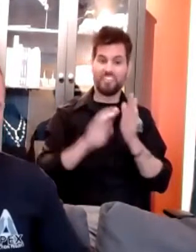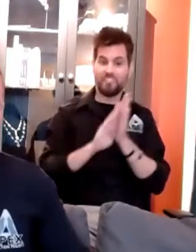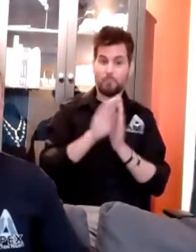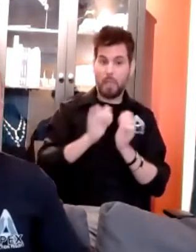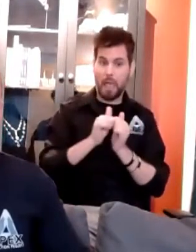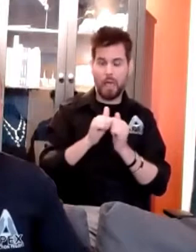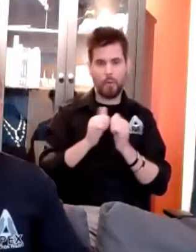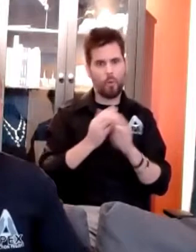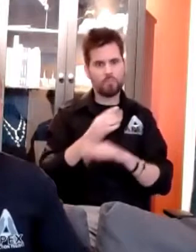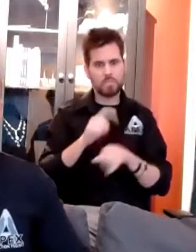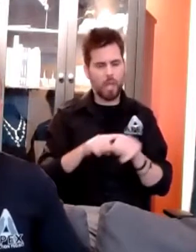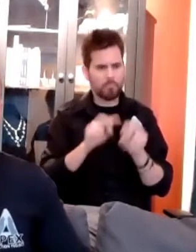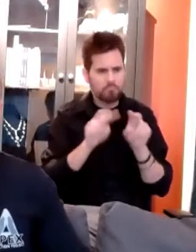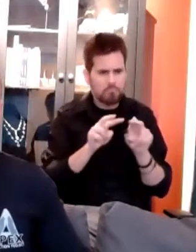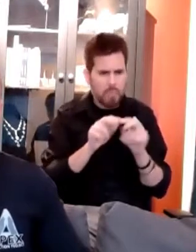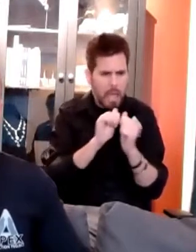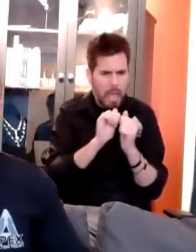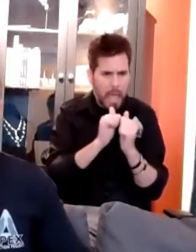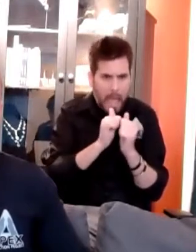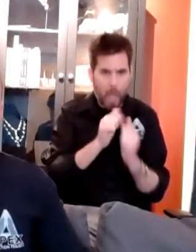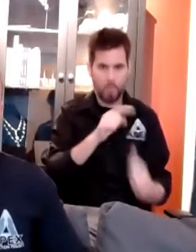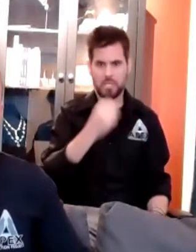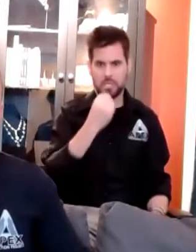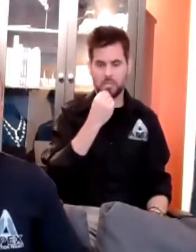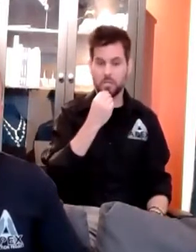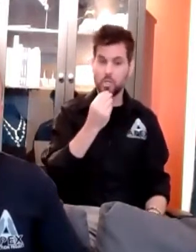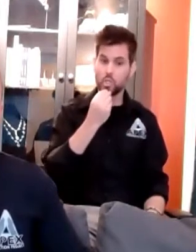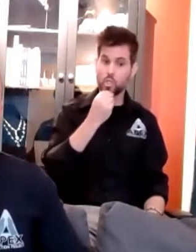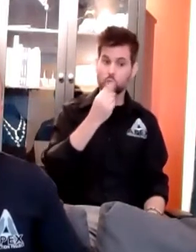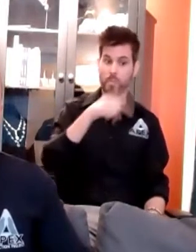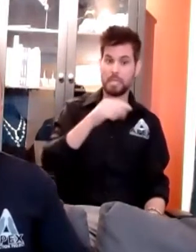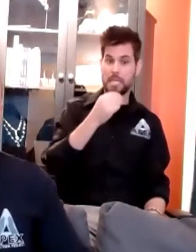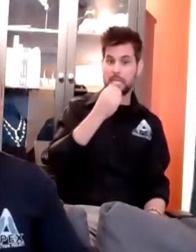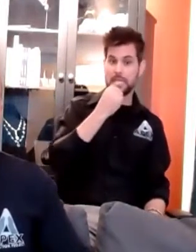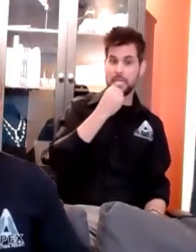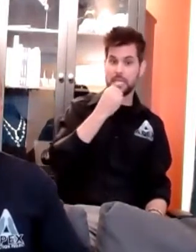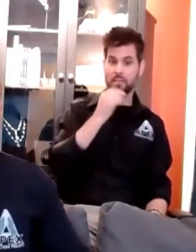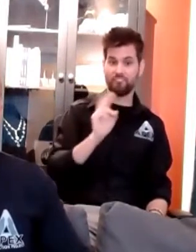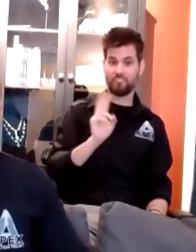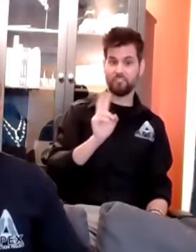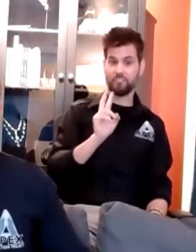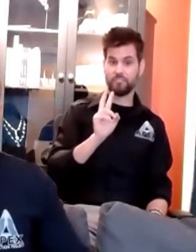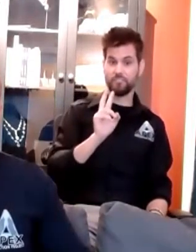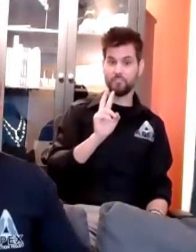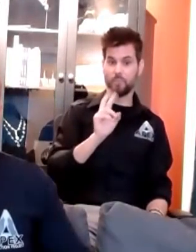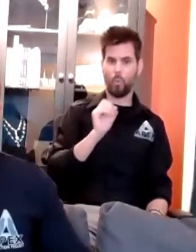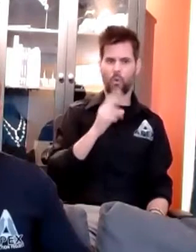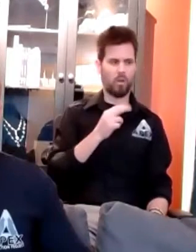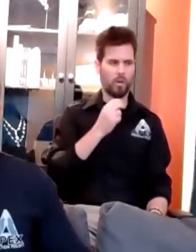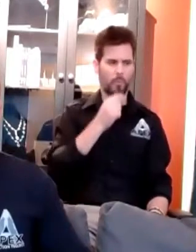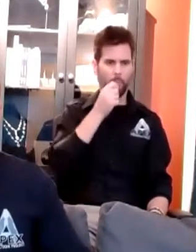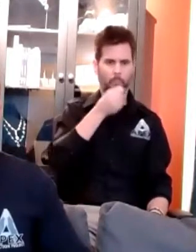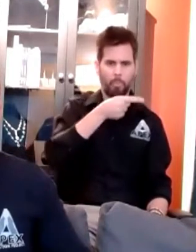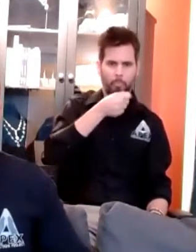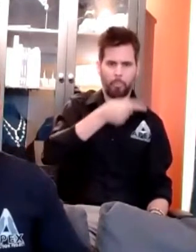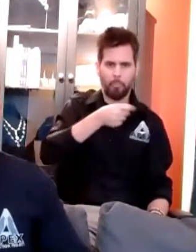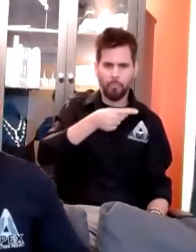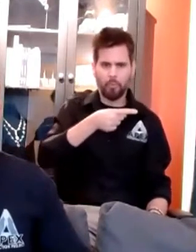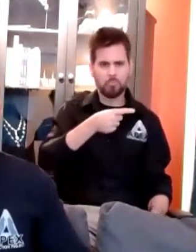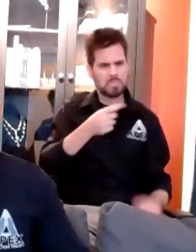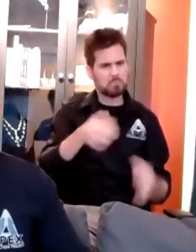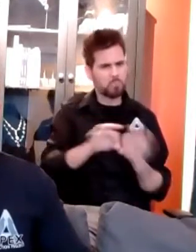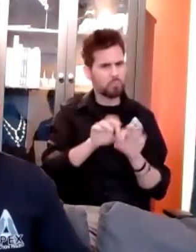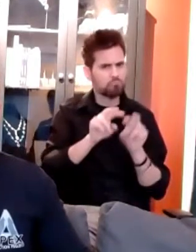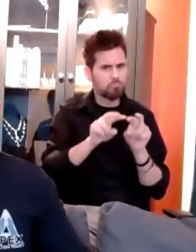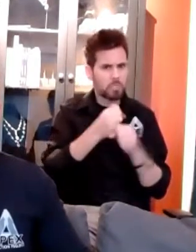throw their vitamins everywhere and pick out the yummy parts, because we really want to make sure that they have their balanced diet, which includes the raw in the